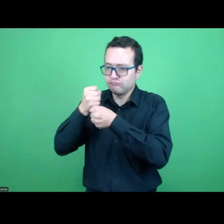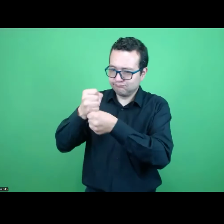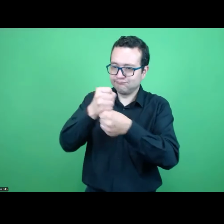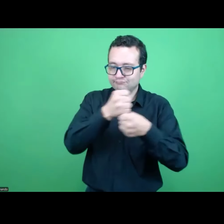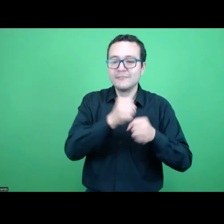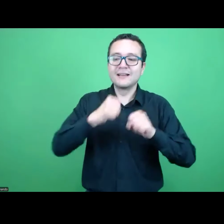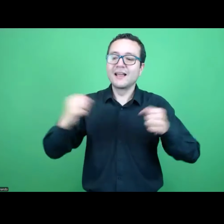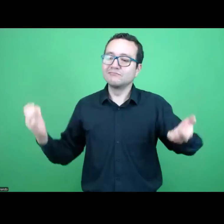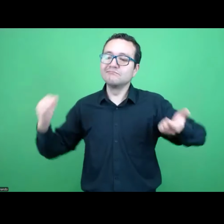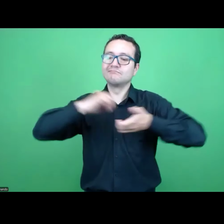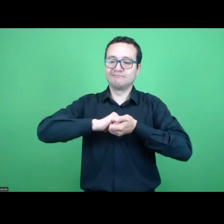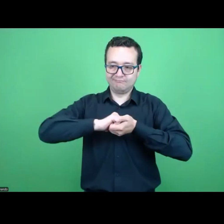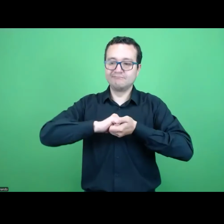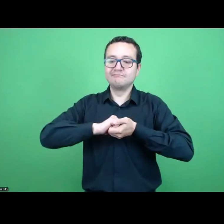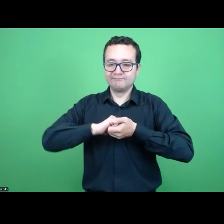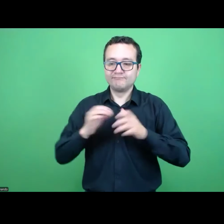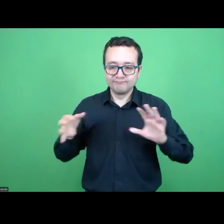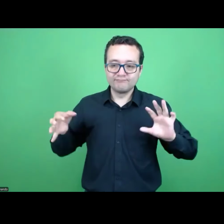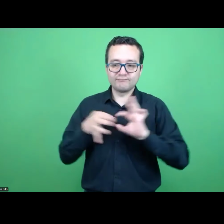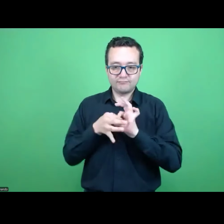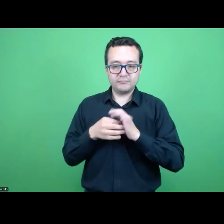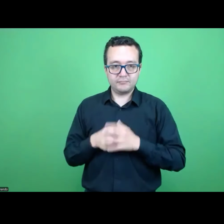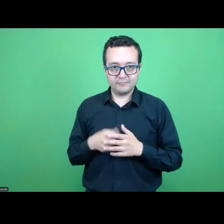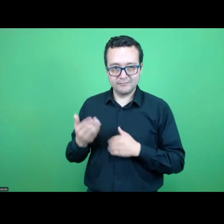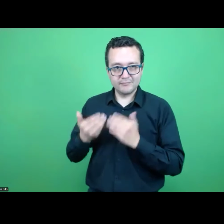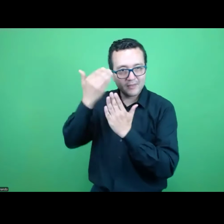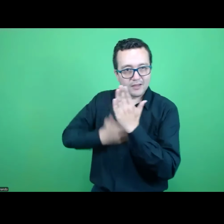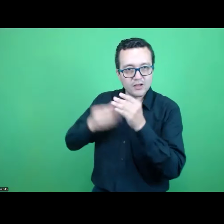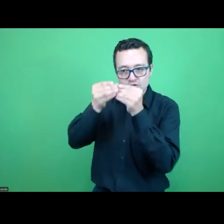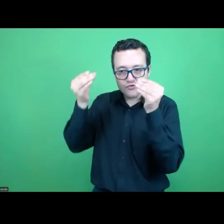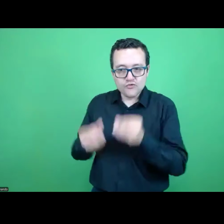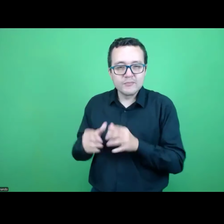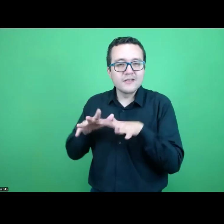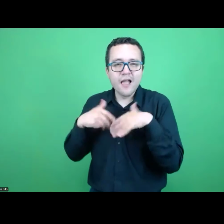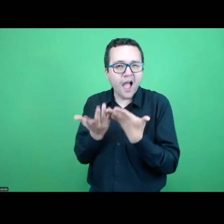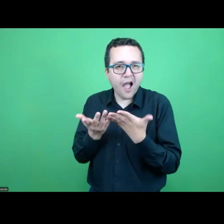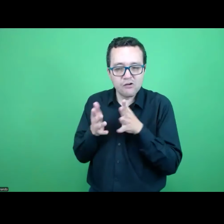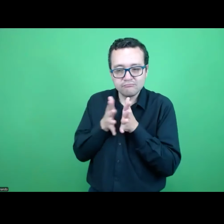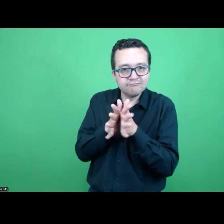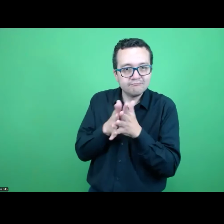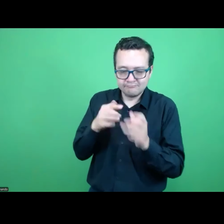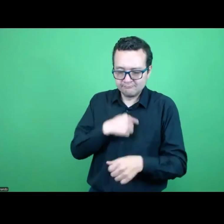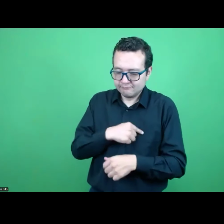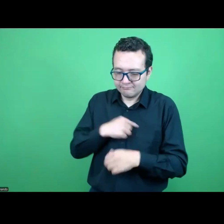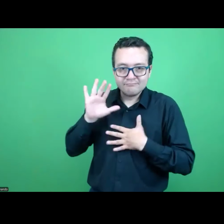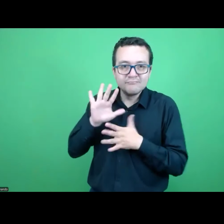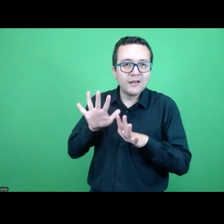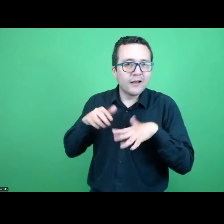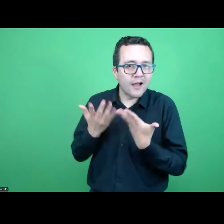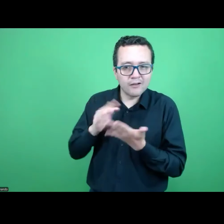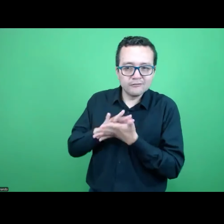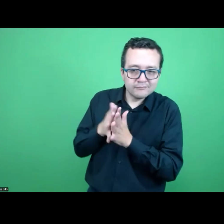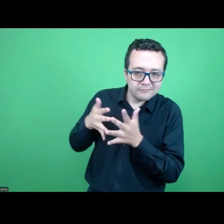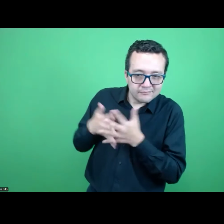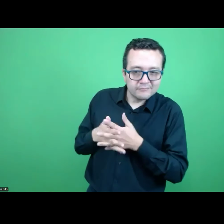the chat right after. So you can go to the commitment platform, outline your desired